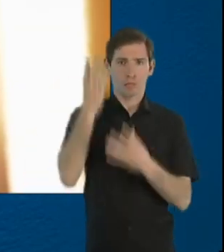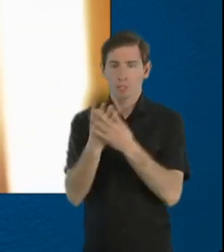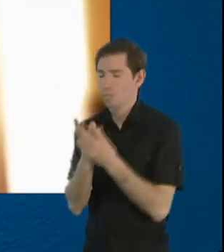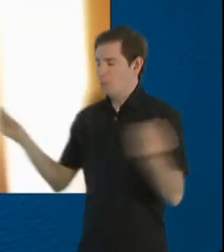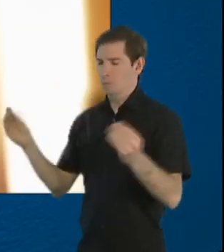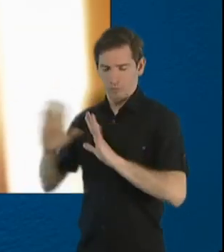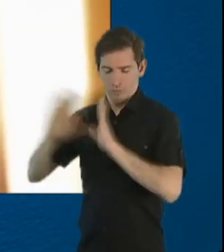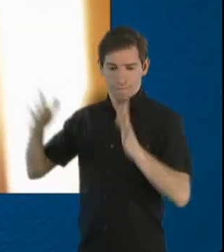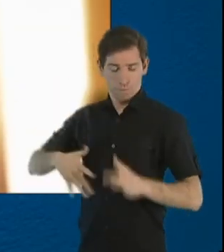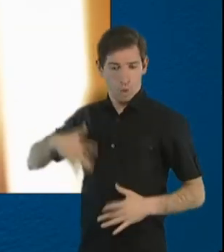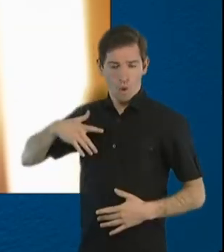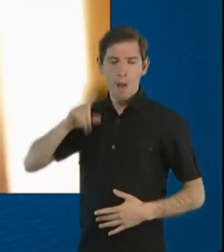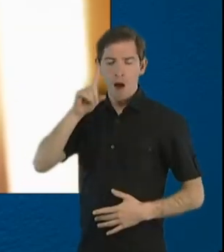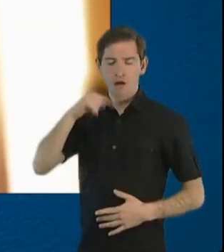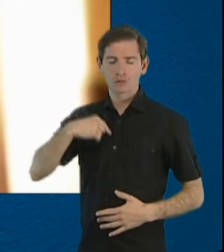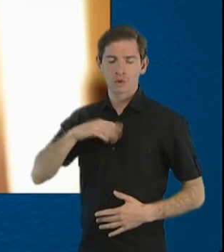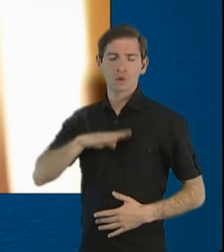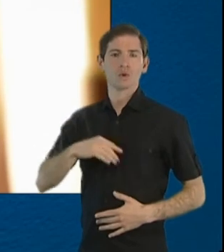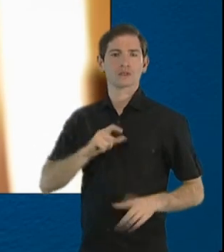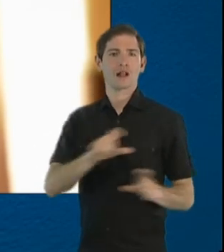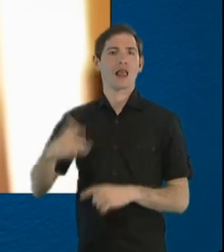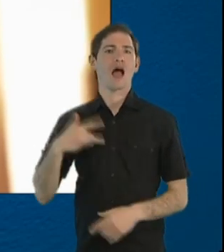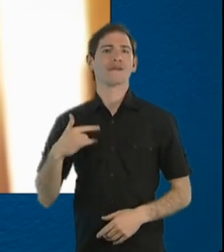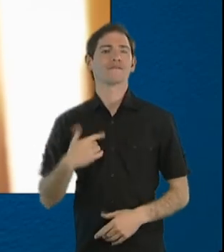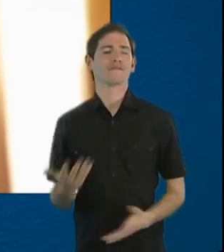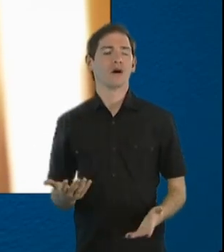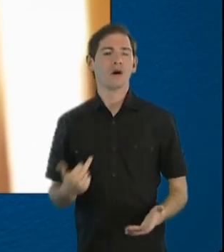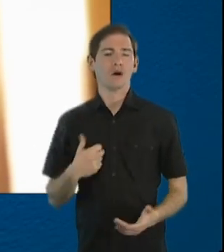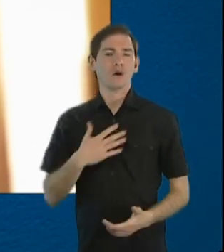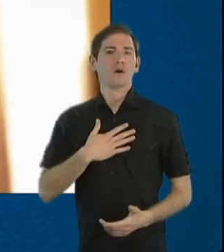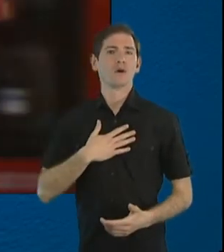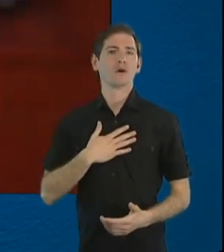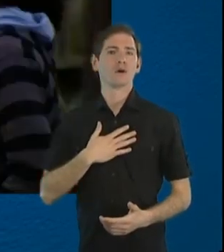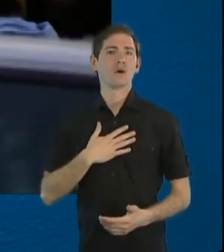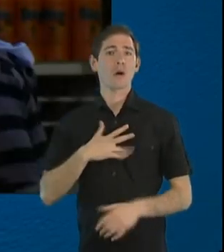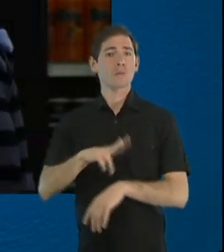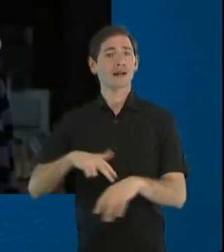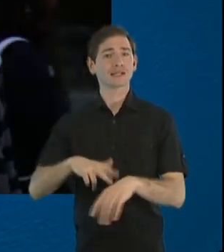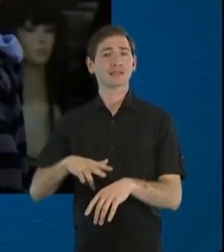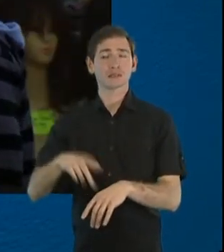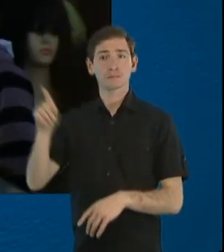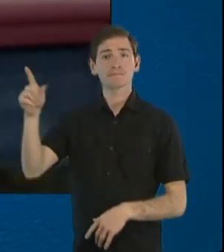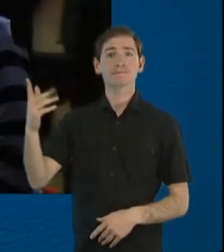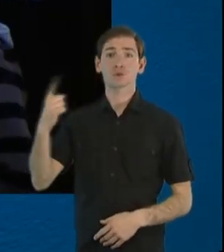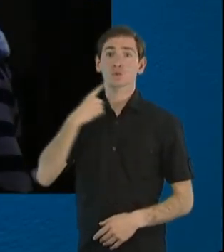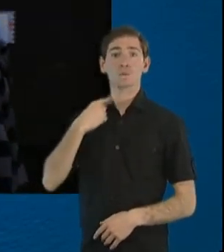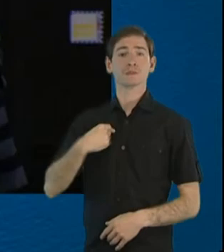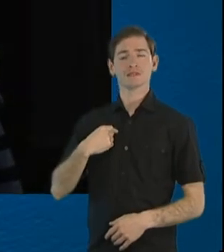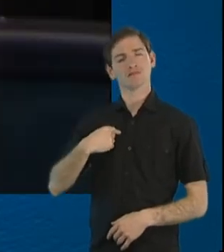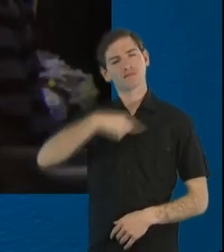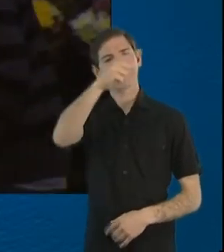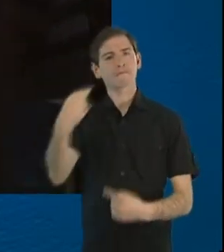that, just all gone in an instant. But I'm alive. The police